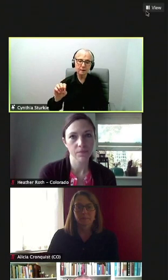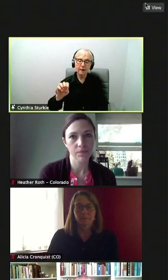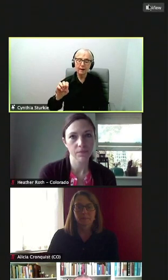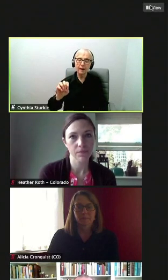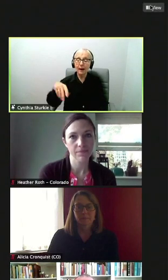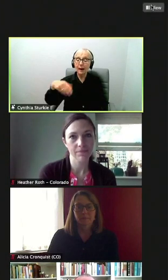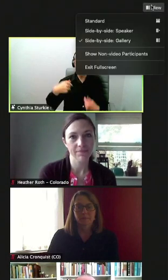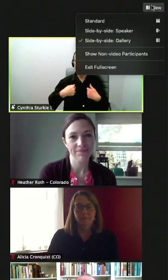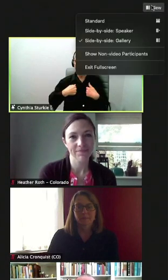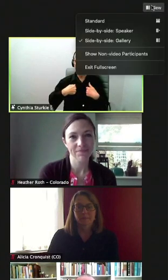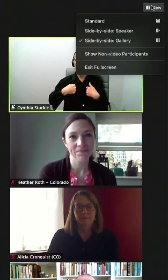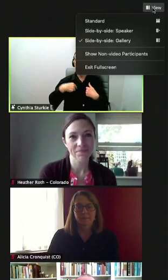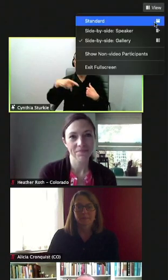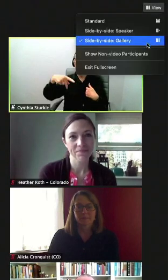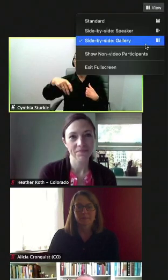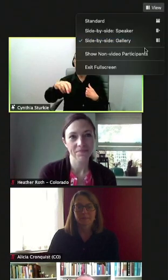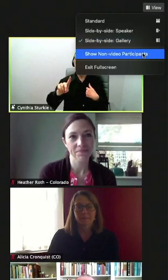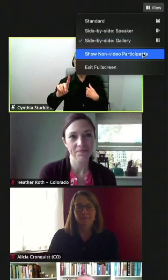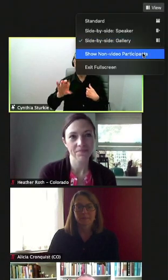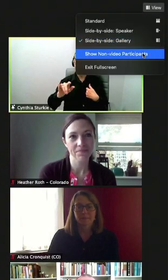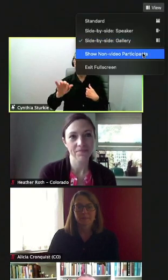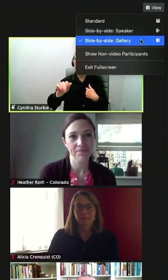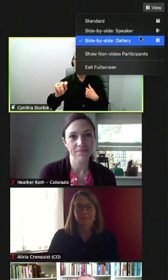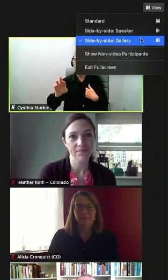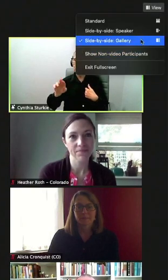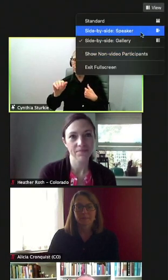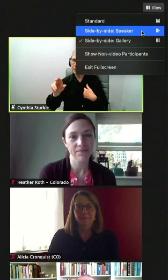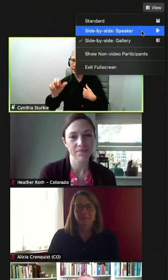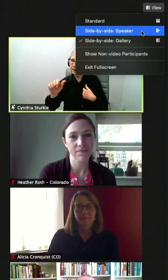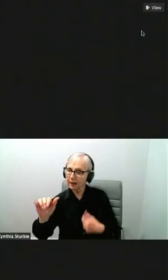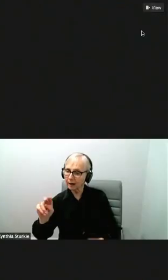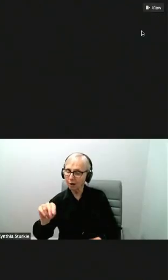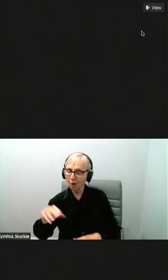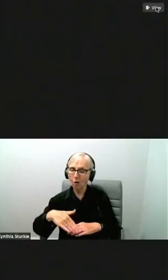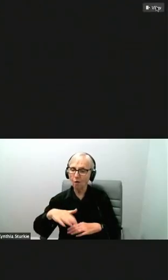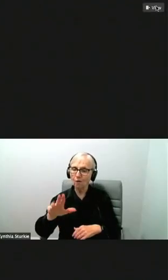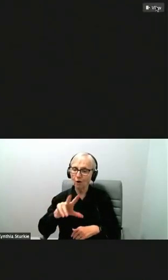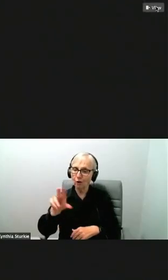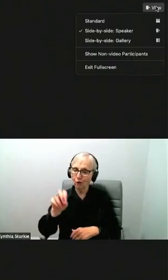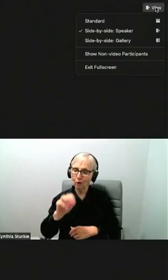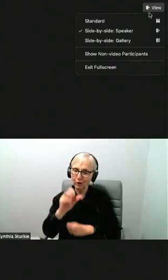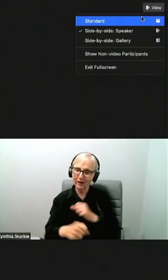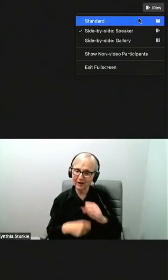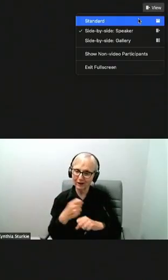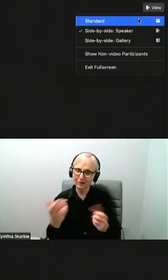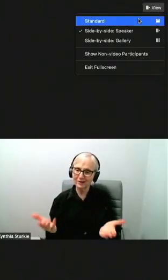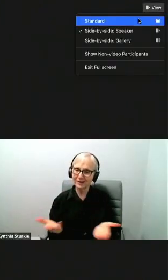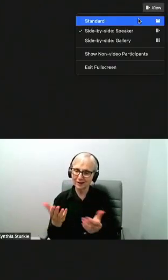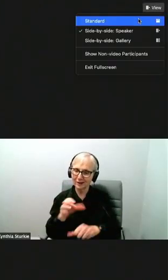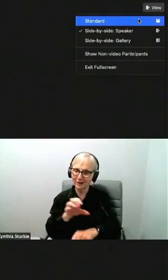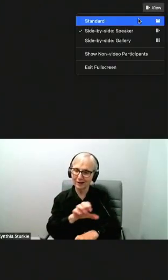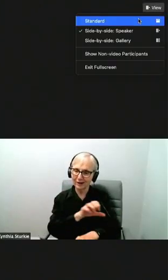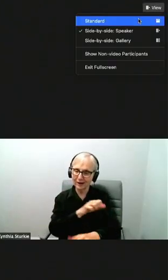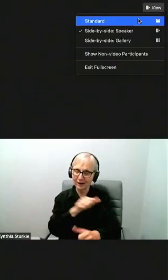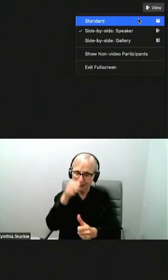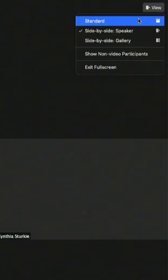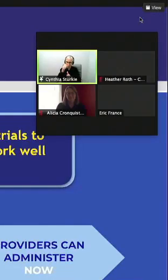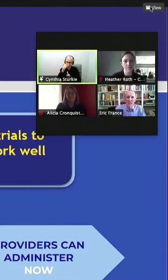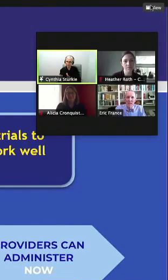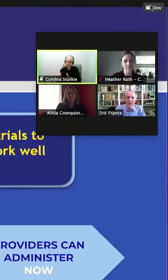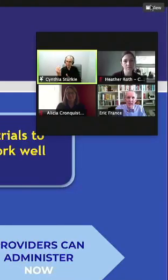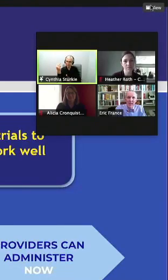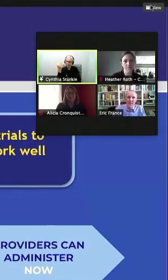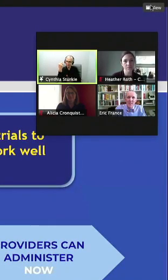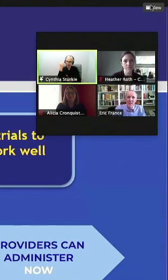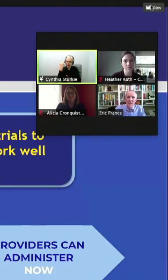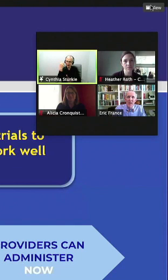pediatrician over 30 years now as a pediatrician in Colorado. And I can remember back when I started in